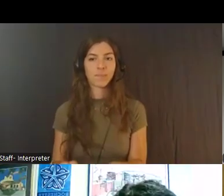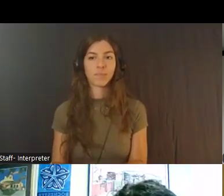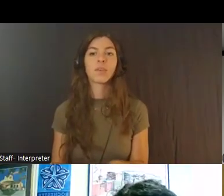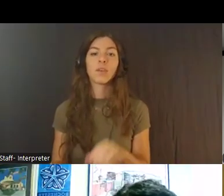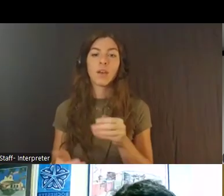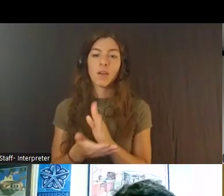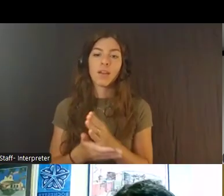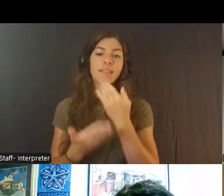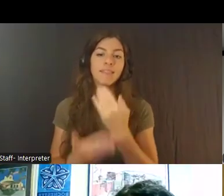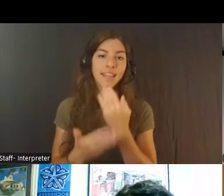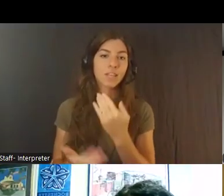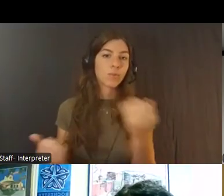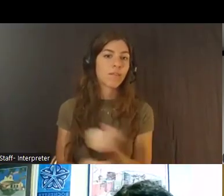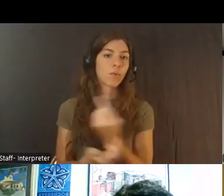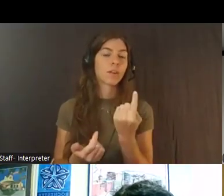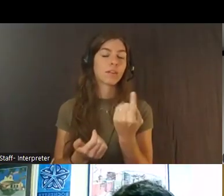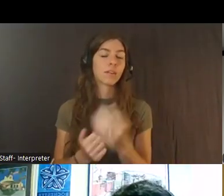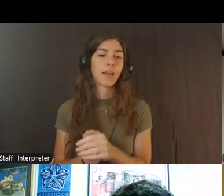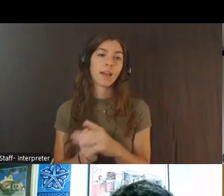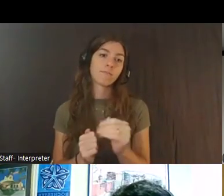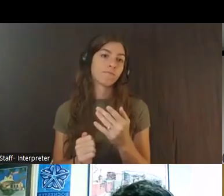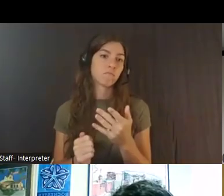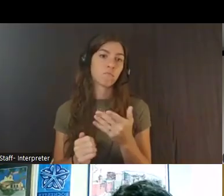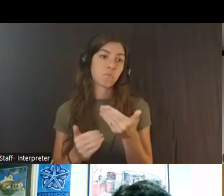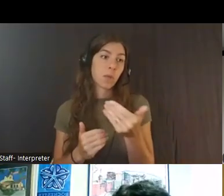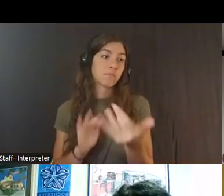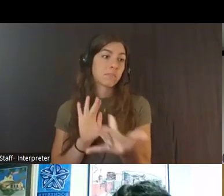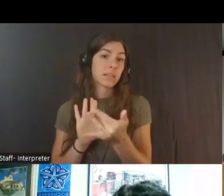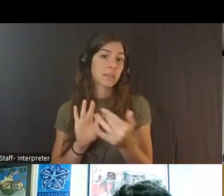you, everyone. And feel free to follow up with me via